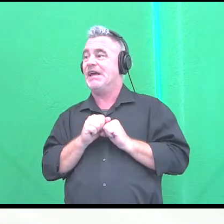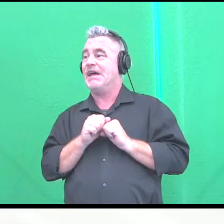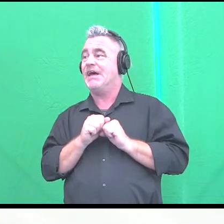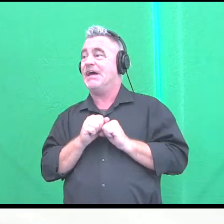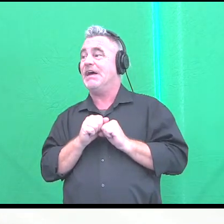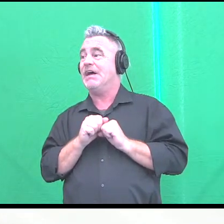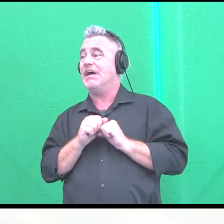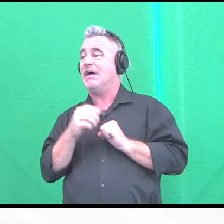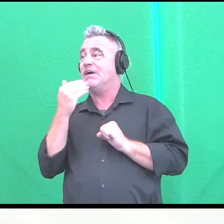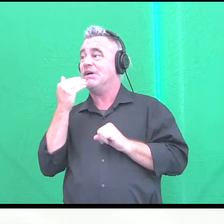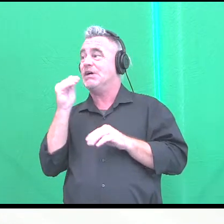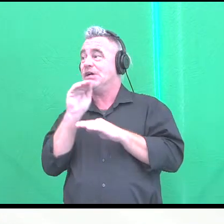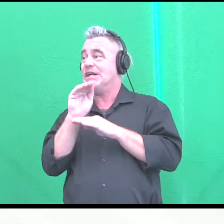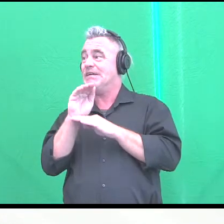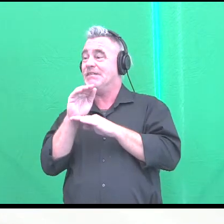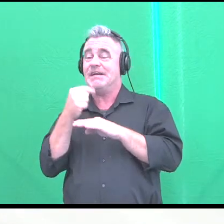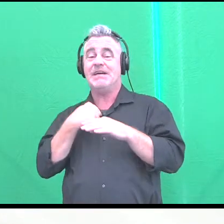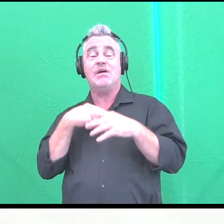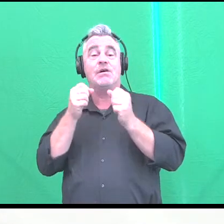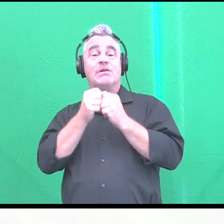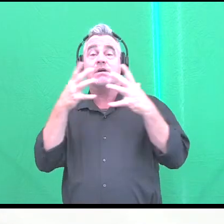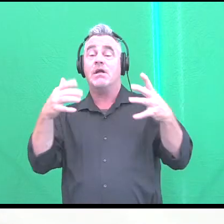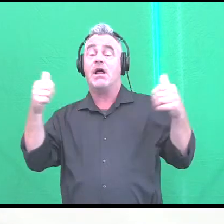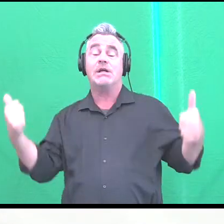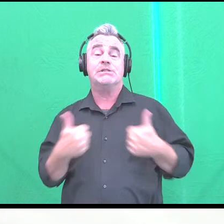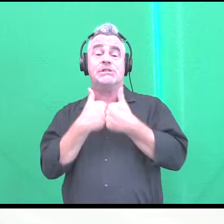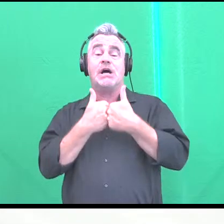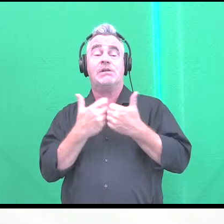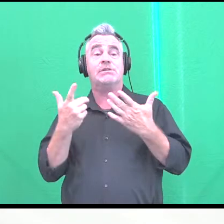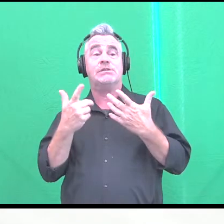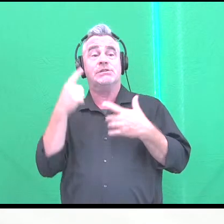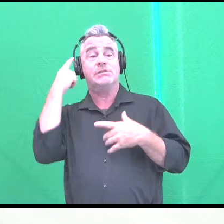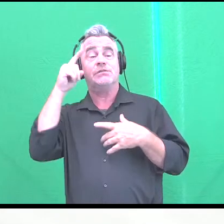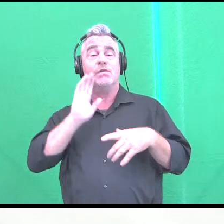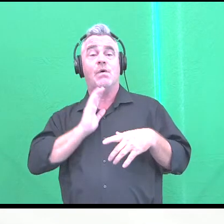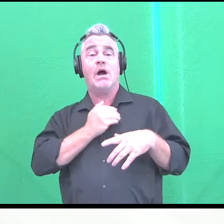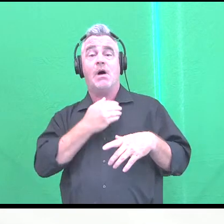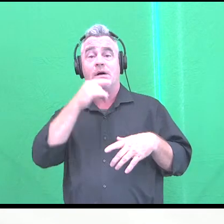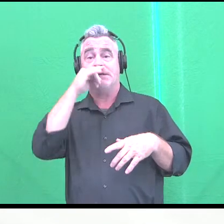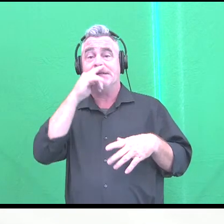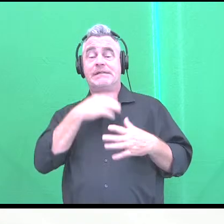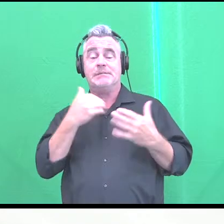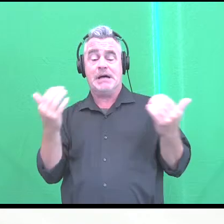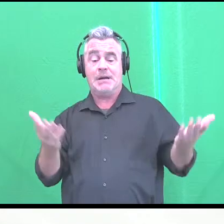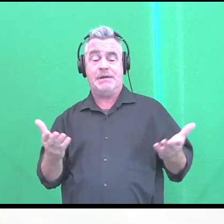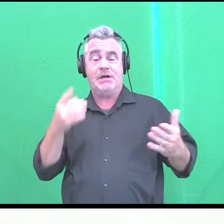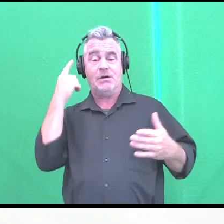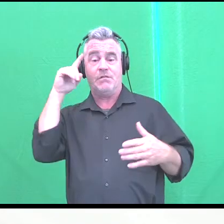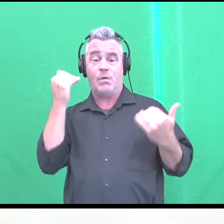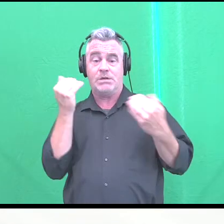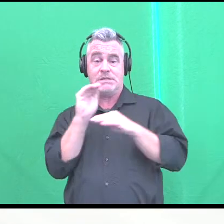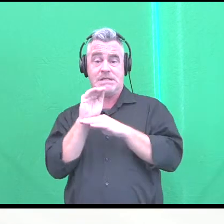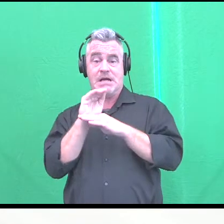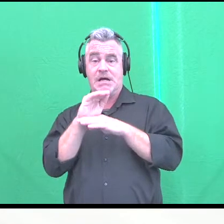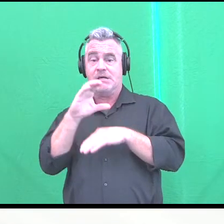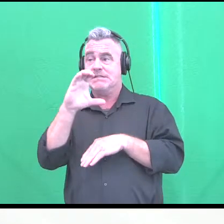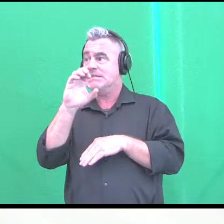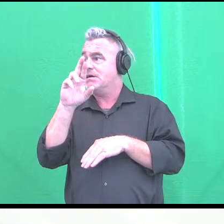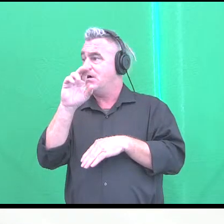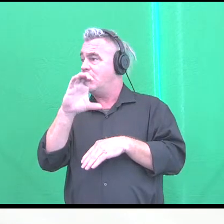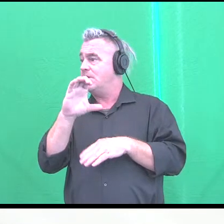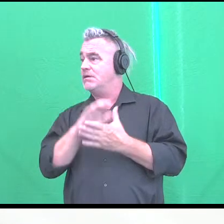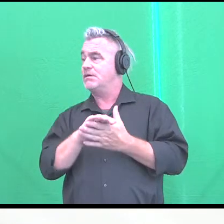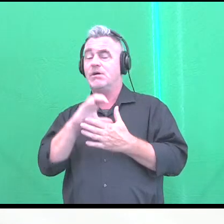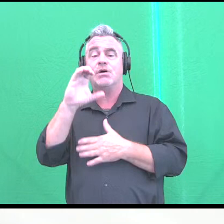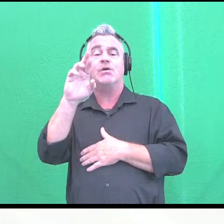can. Good evening. There are many challenges facing our children today, but I'm here tonight to address CRT, or